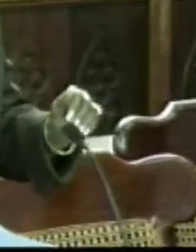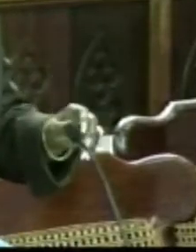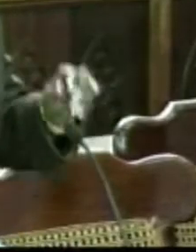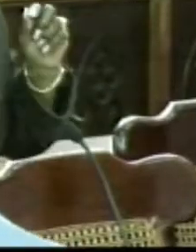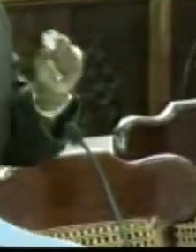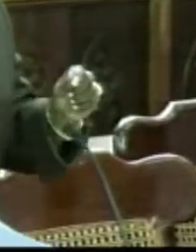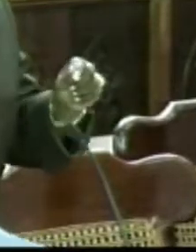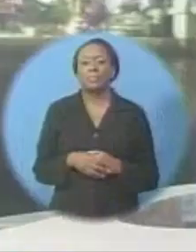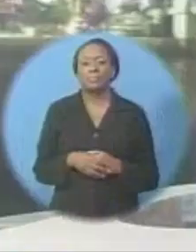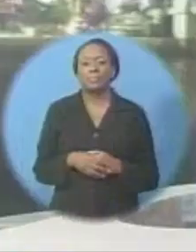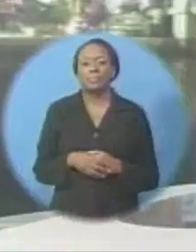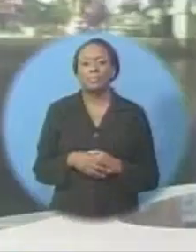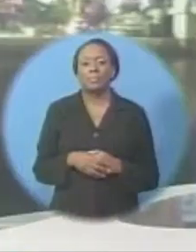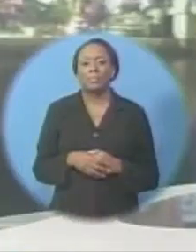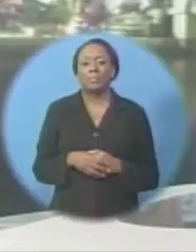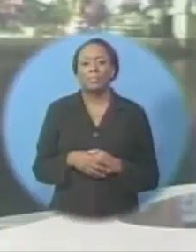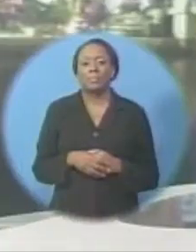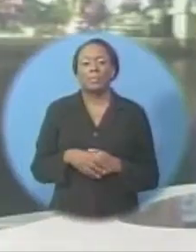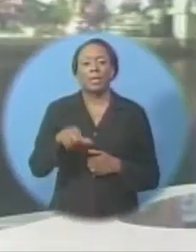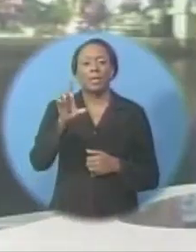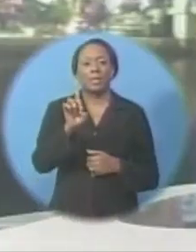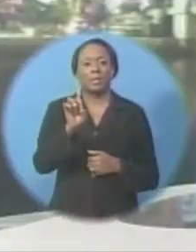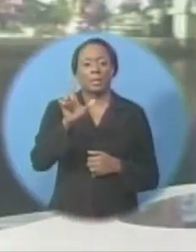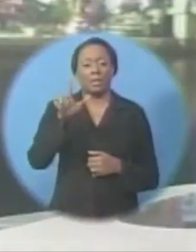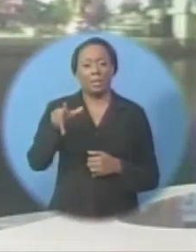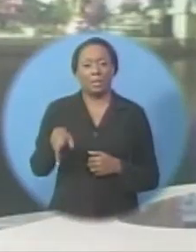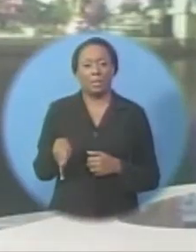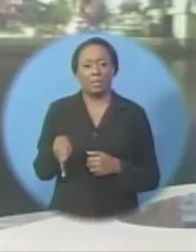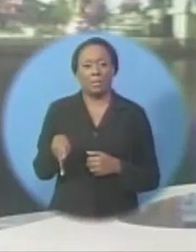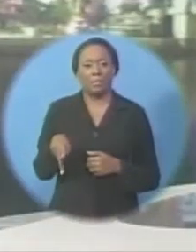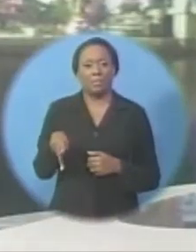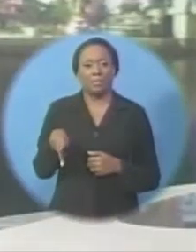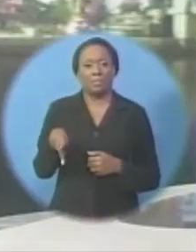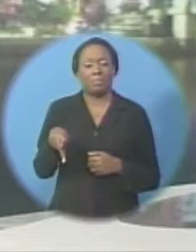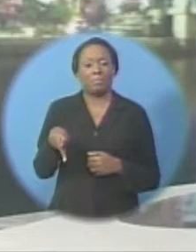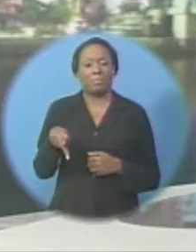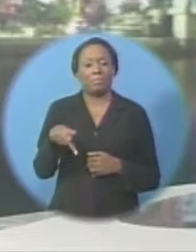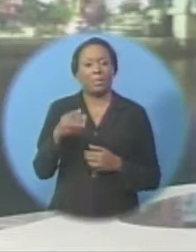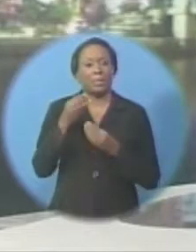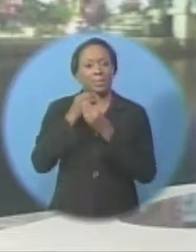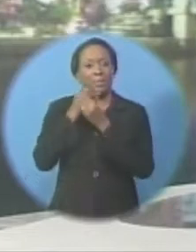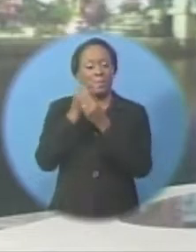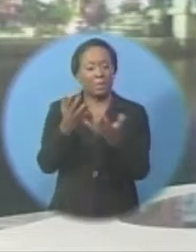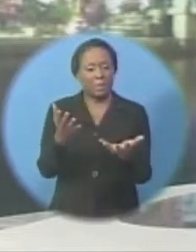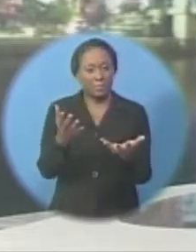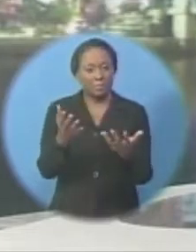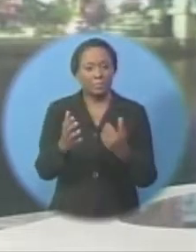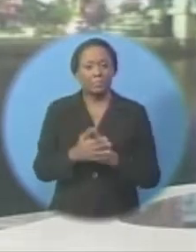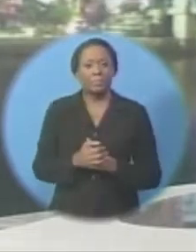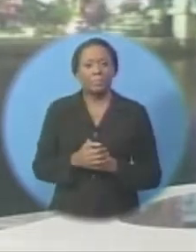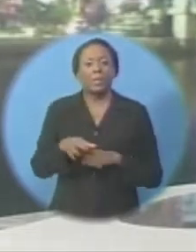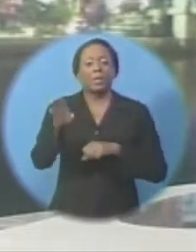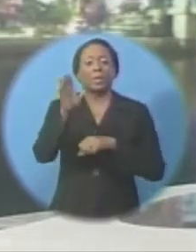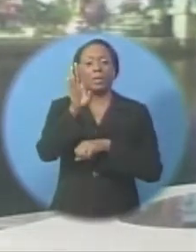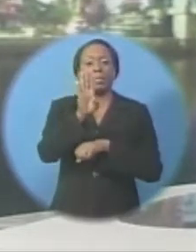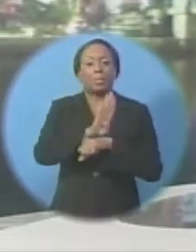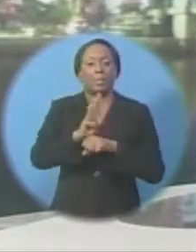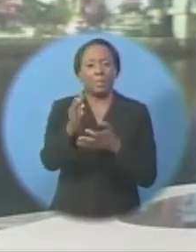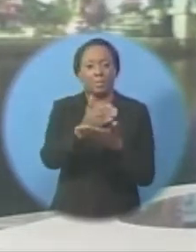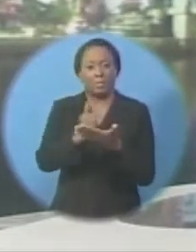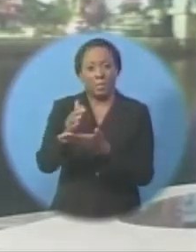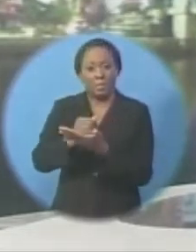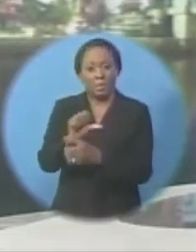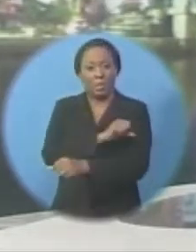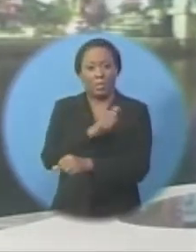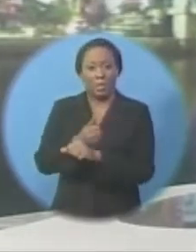worker. The ruling Democratic Labour Party has made its stance clear that the Barbados Revenue Authority should not